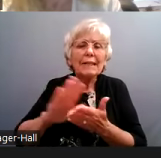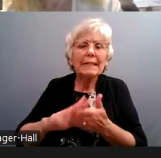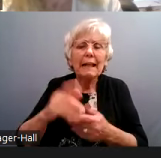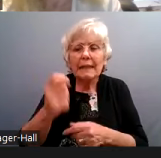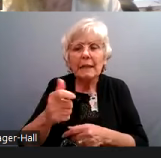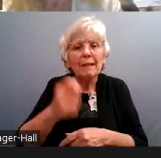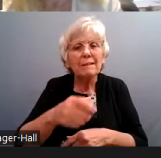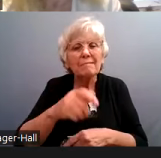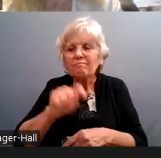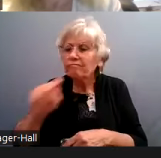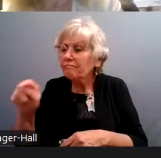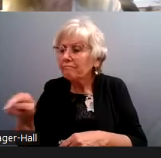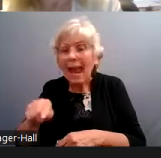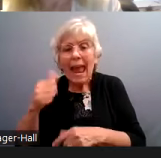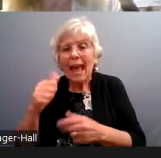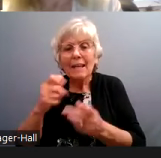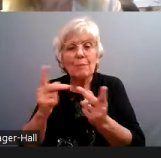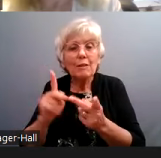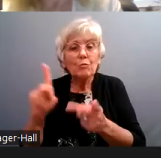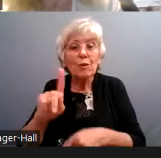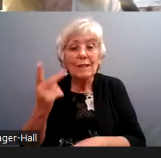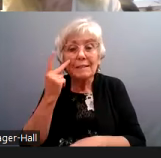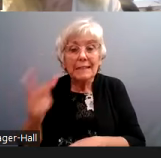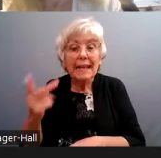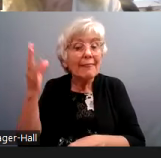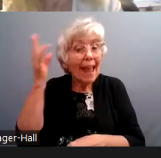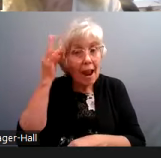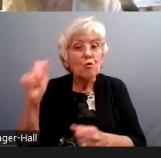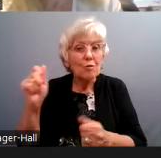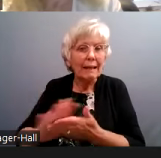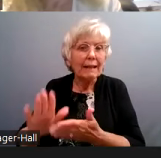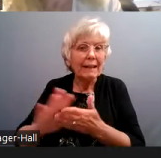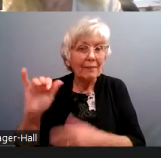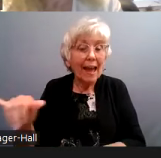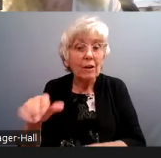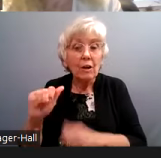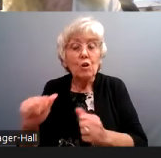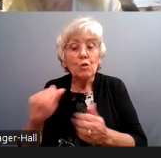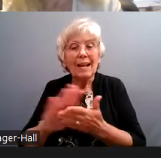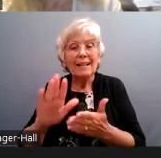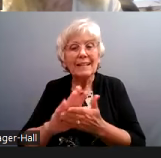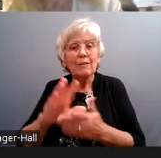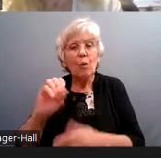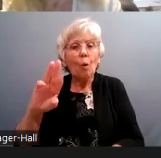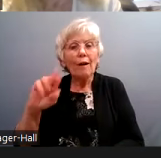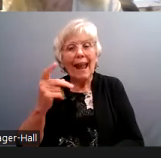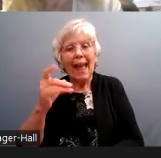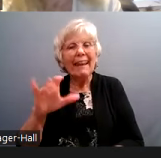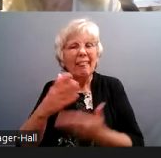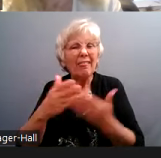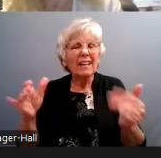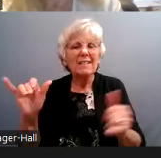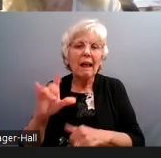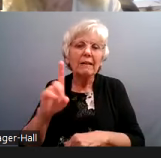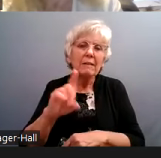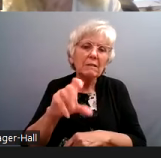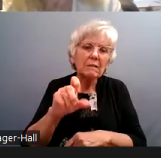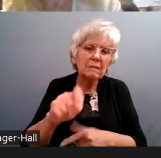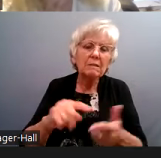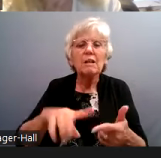You know, any area, if you see hair, you know, you can clean that up, and you can clean the organic matter as far as like dust,